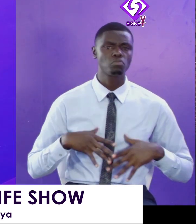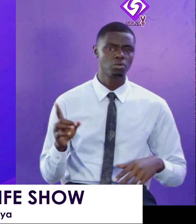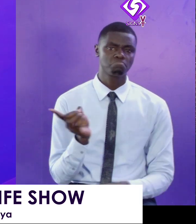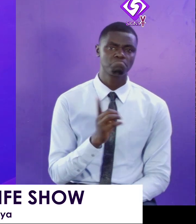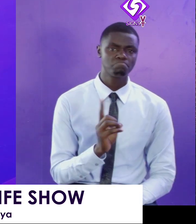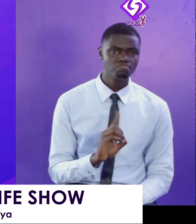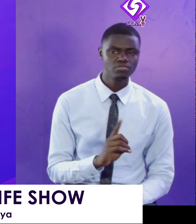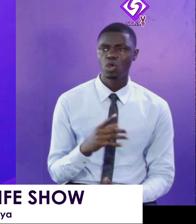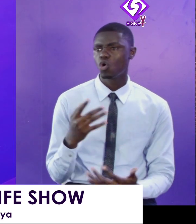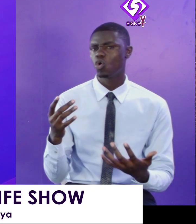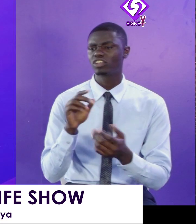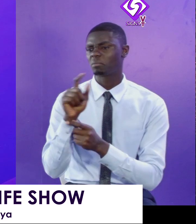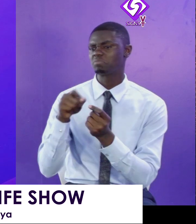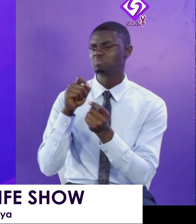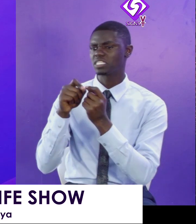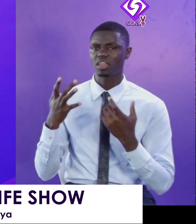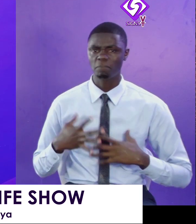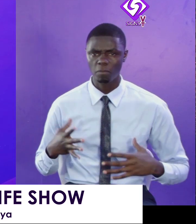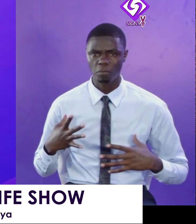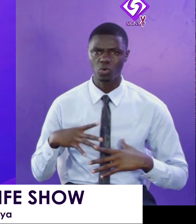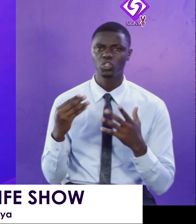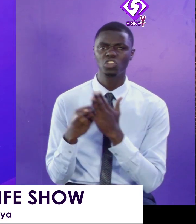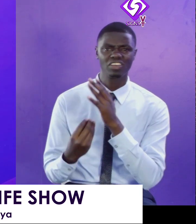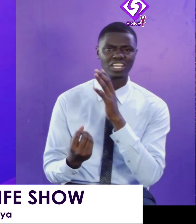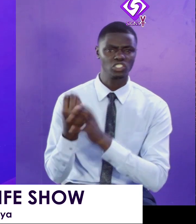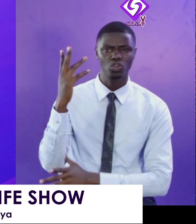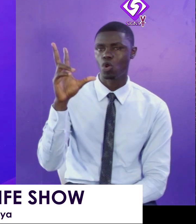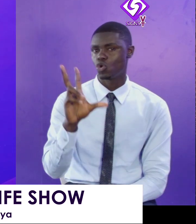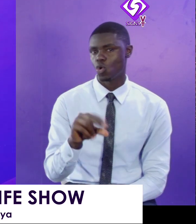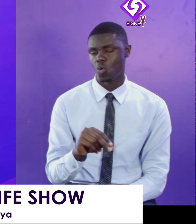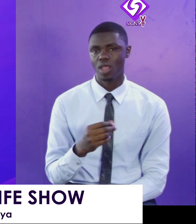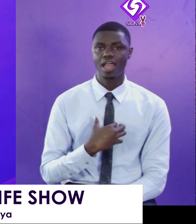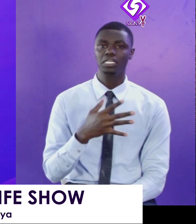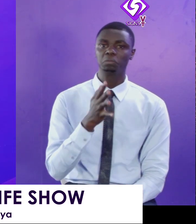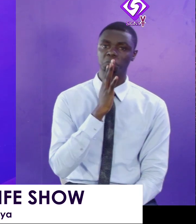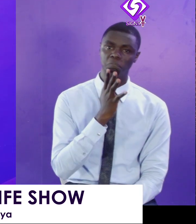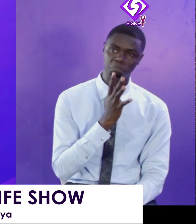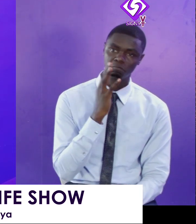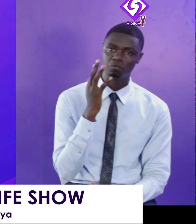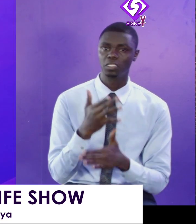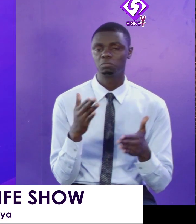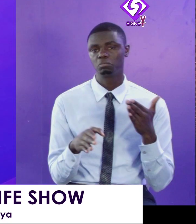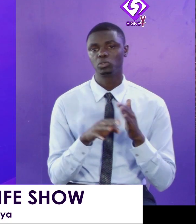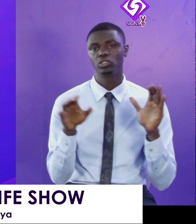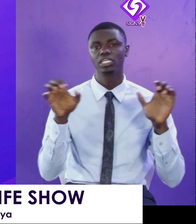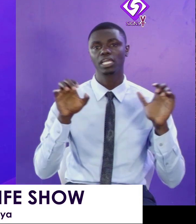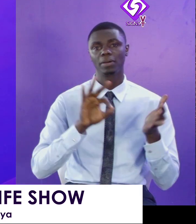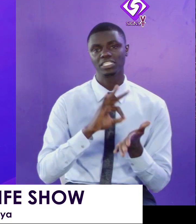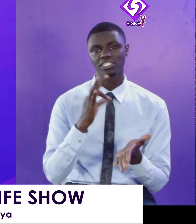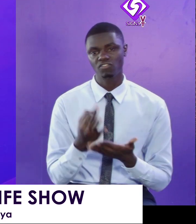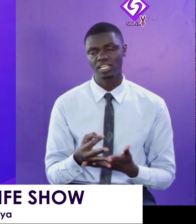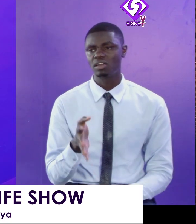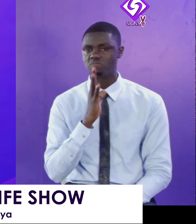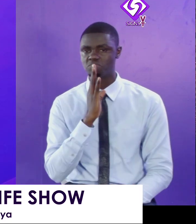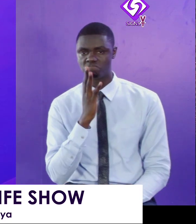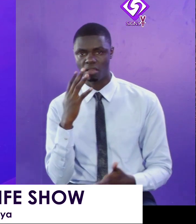for a certain people to financially grow. I've spoken of building that emergency fund. I've spoken